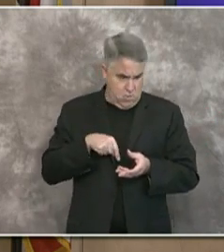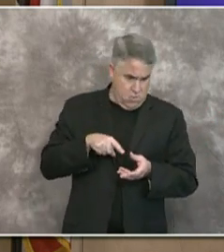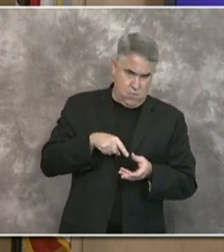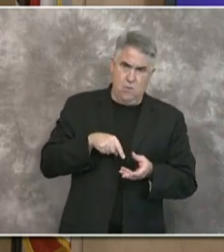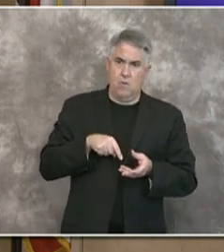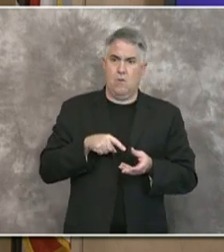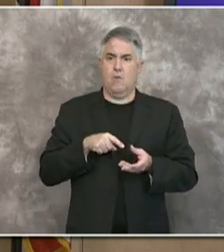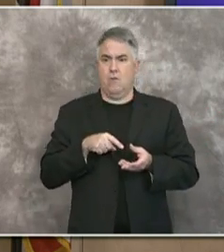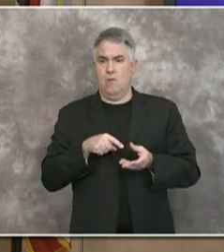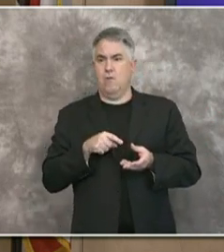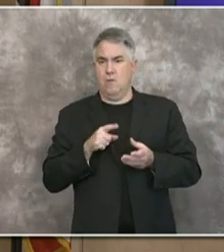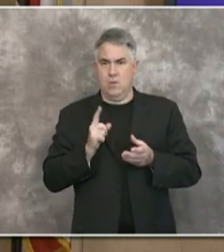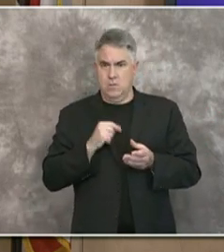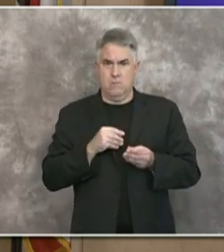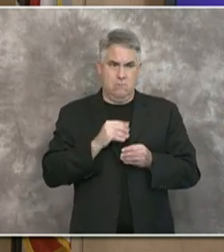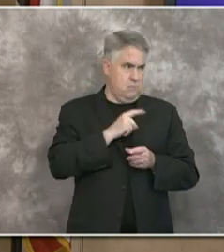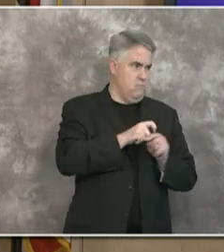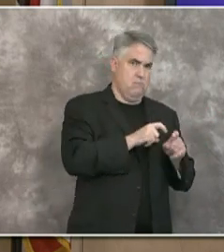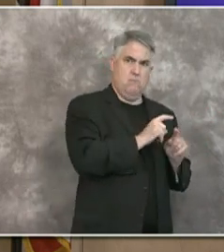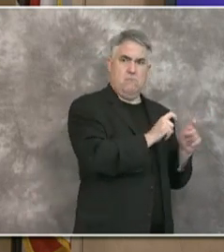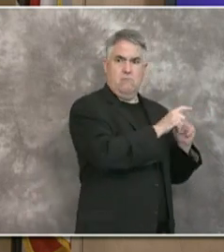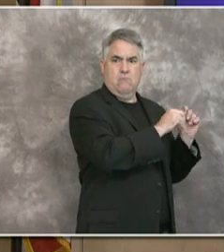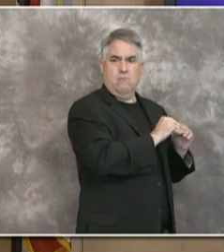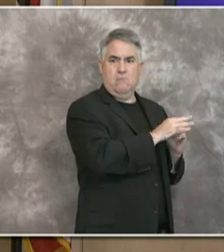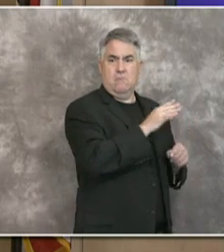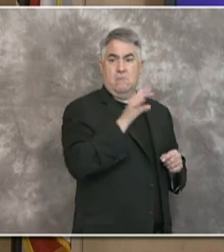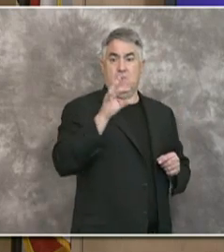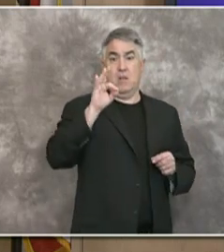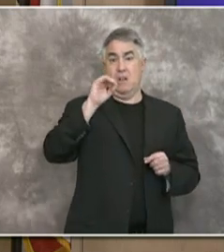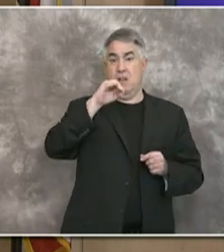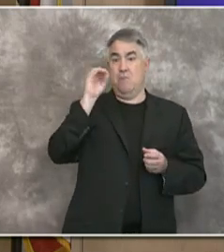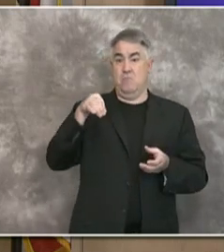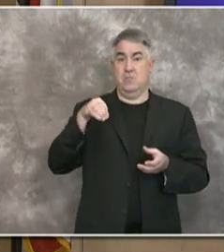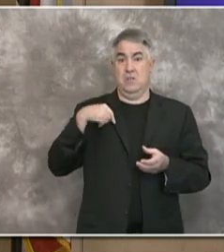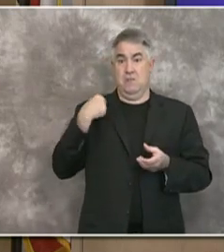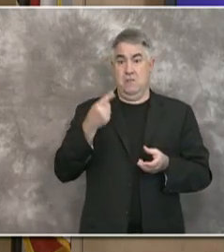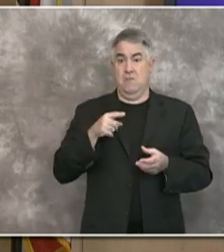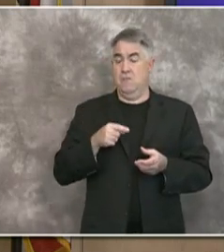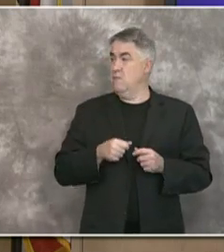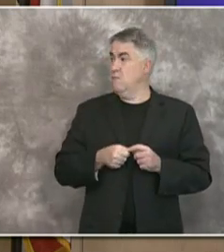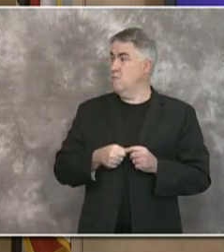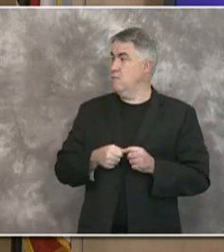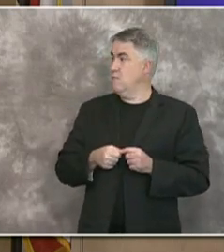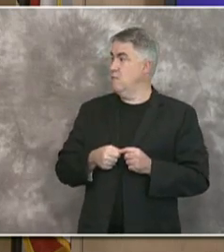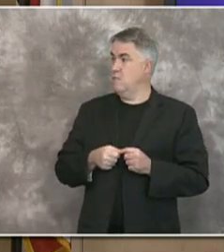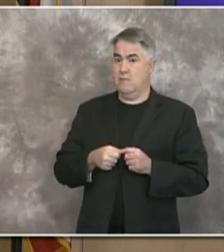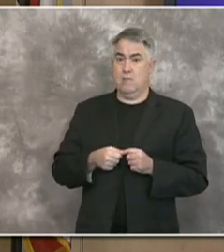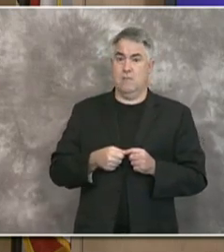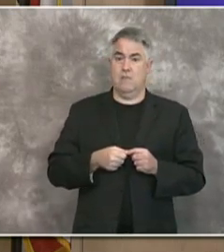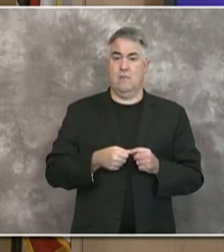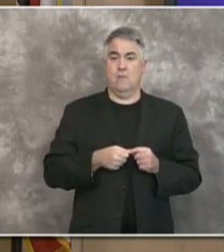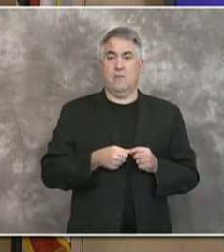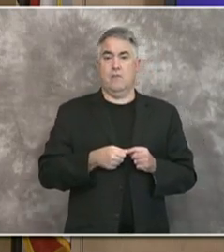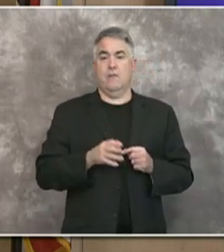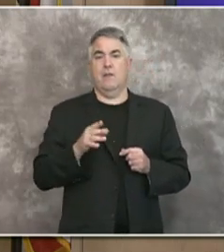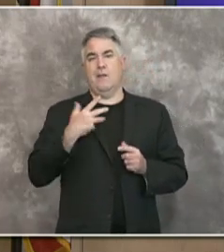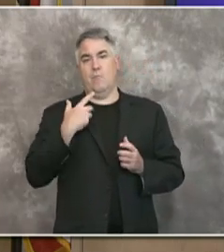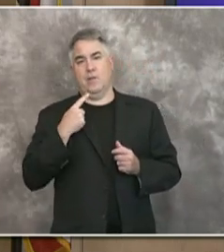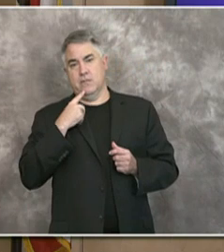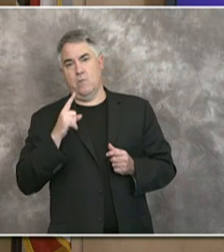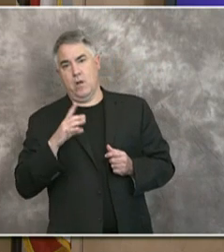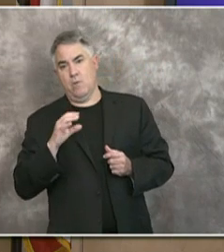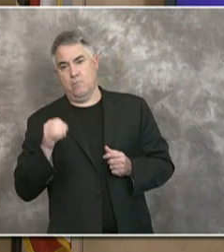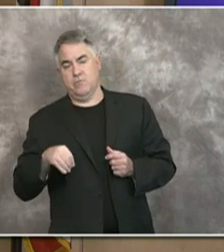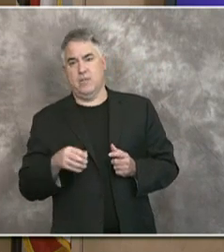is to have over 90% of those, actually, we'd like to 100%, but well over 90% in the